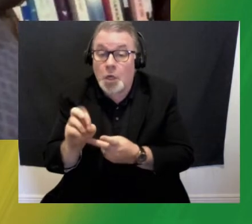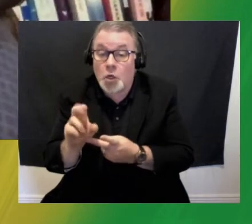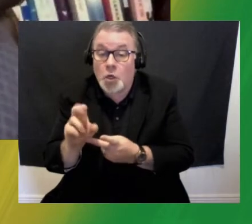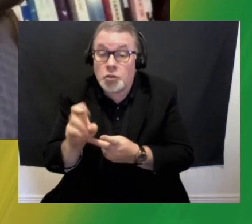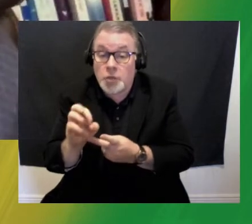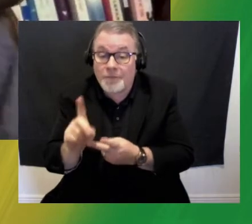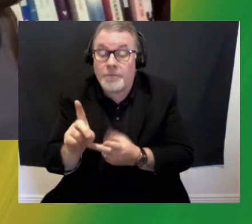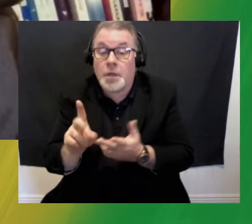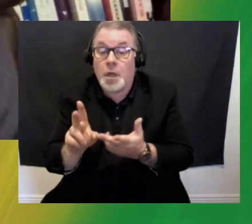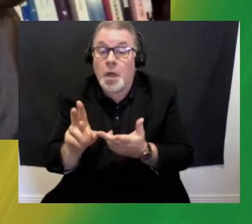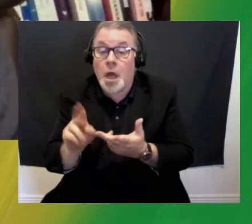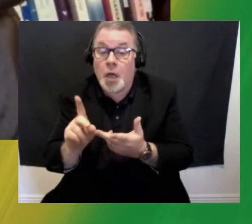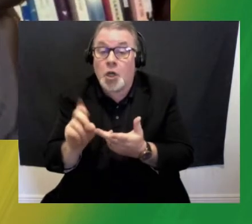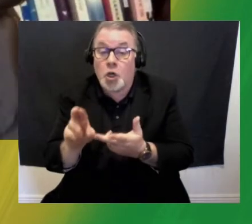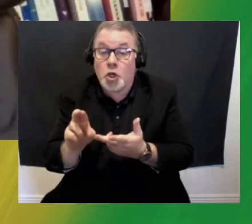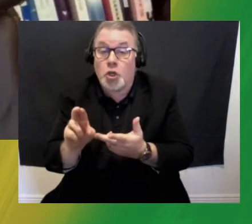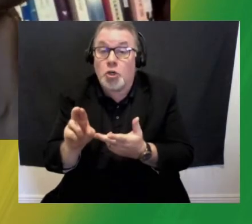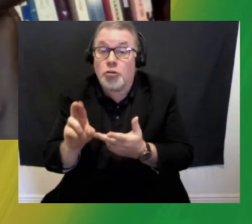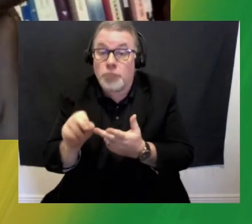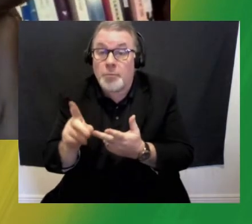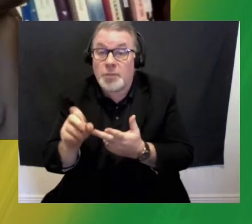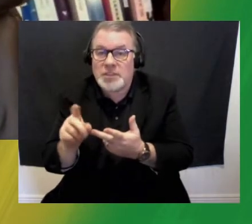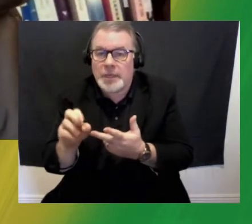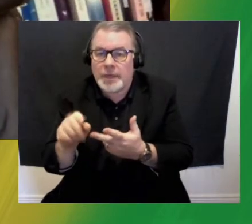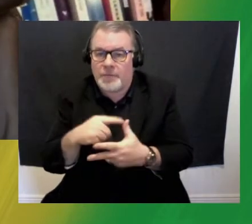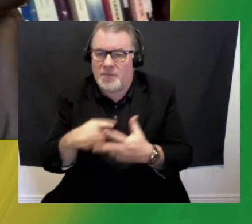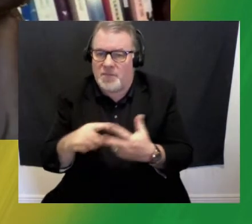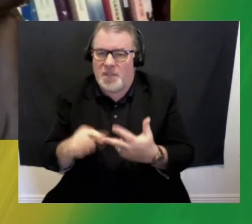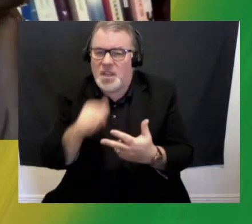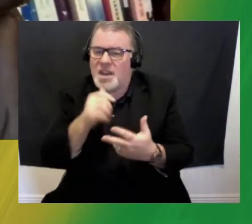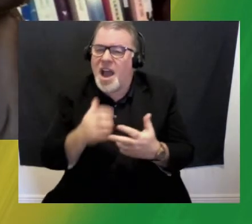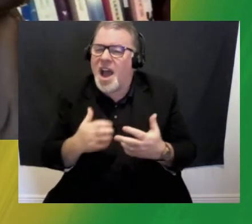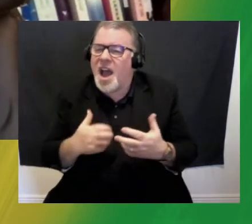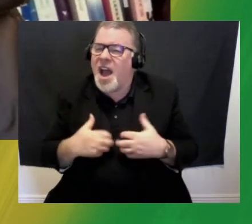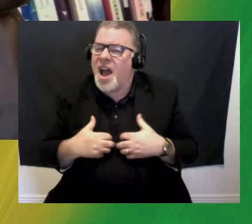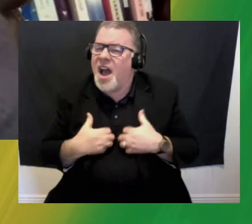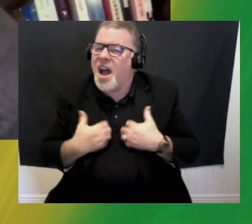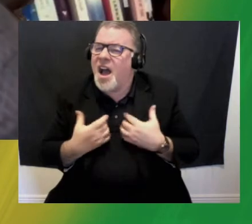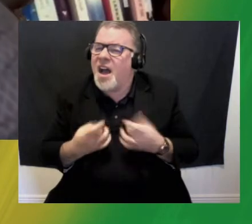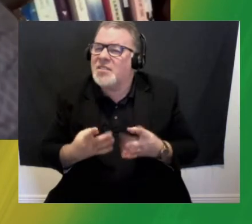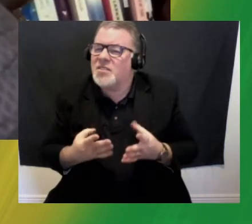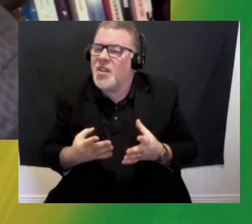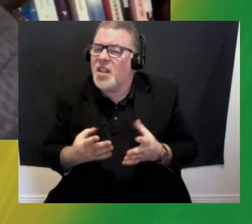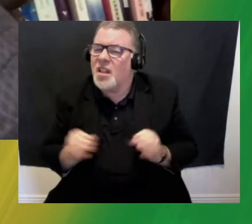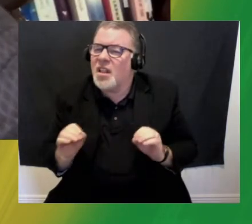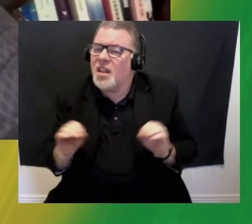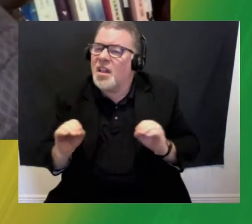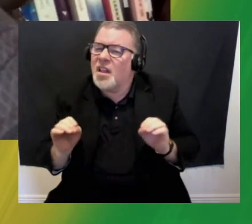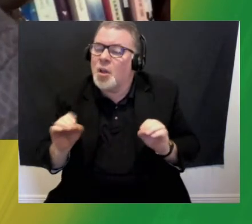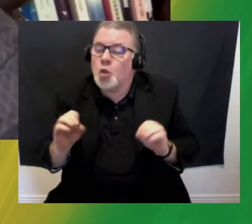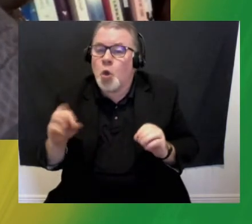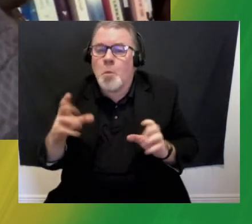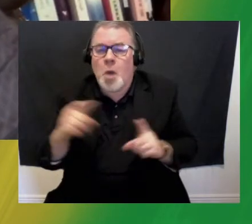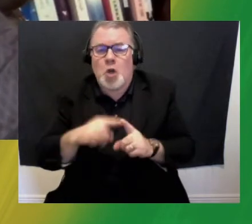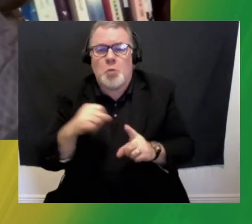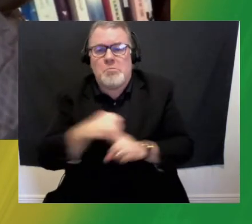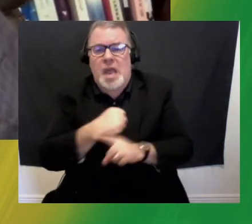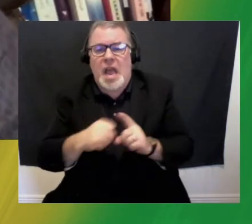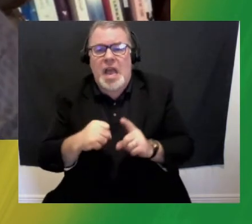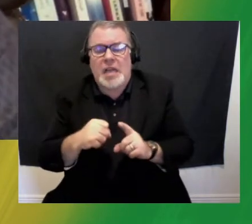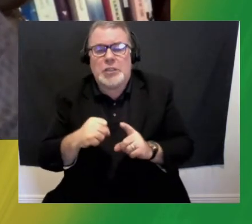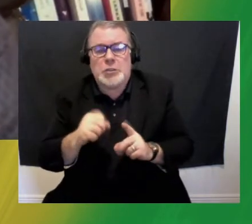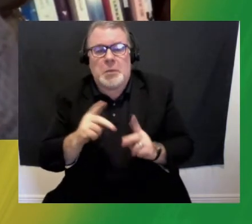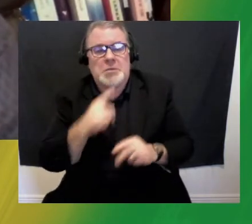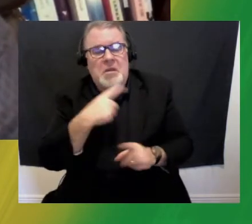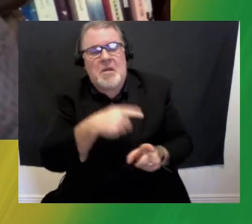underrepresented. I want you to think about that. And that's not hostile. Those words aren't hostile, right? No one who wants to bash poor people says, oh, those underprivileged people.